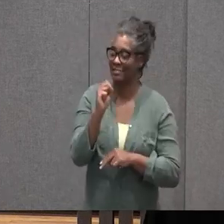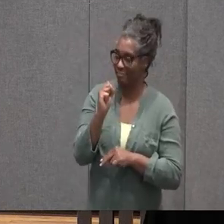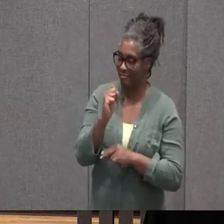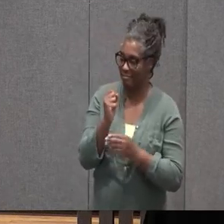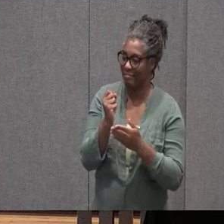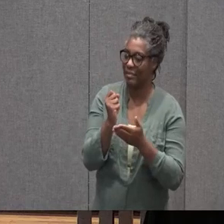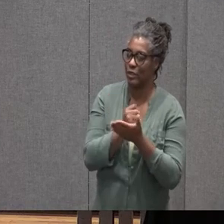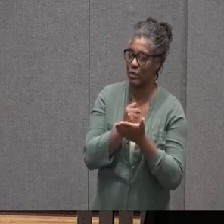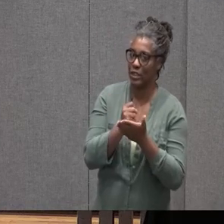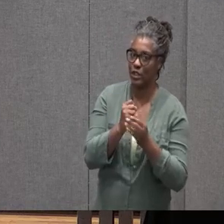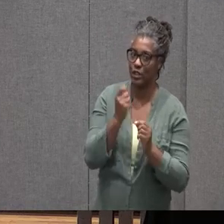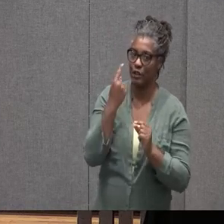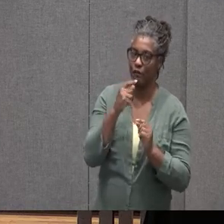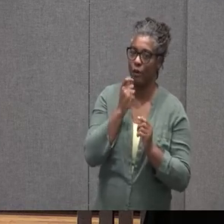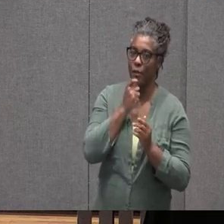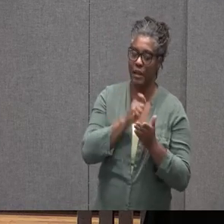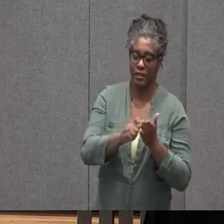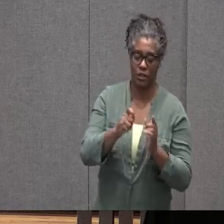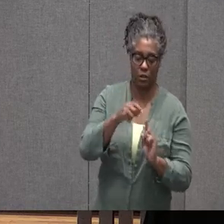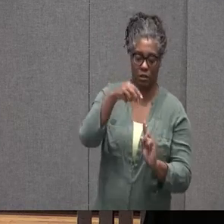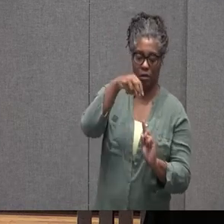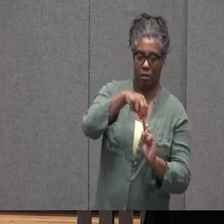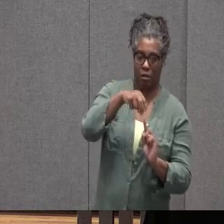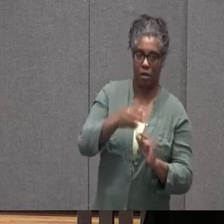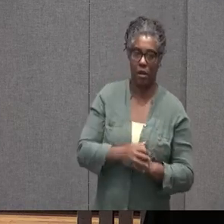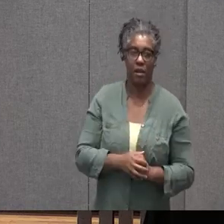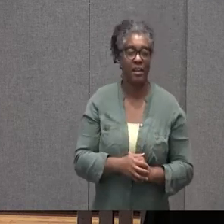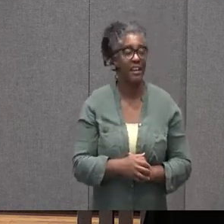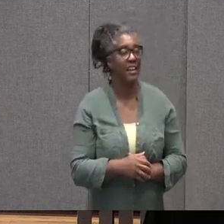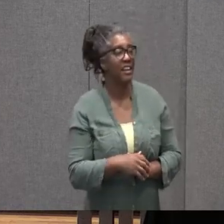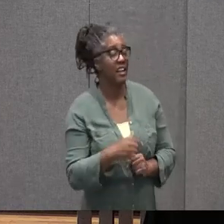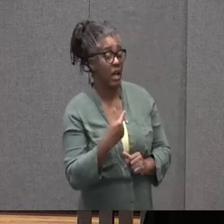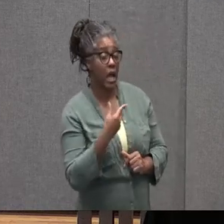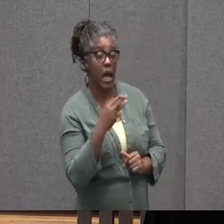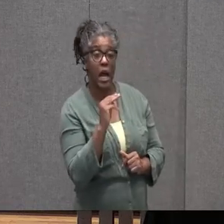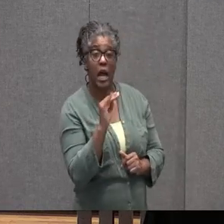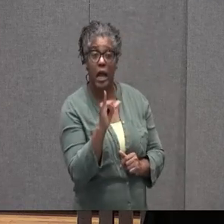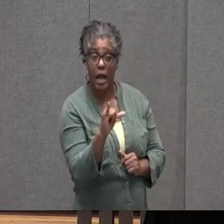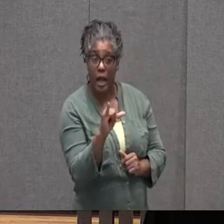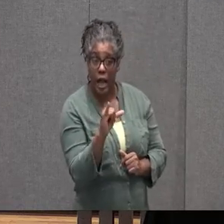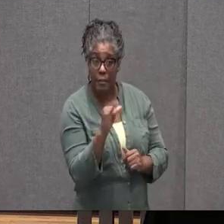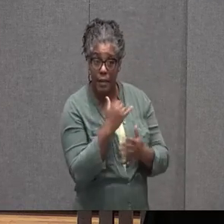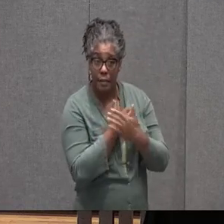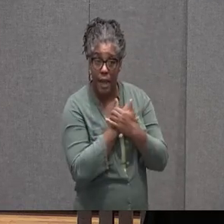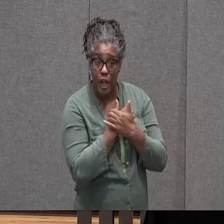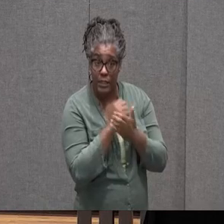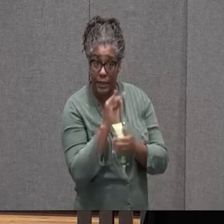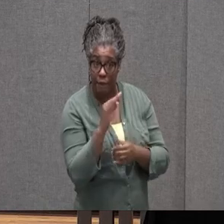If you have gummy bears at home, you can use some gummy bears. M&Ms.